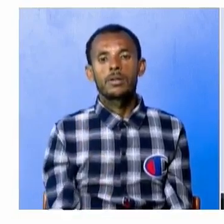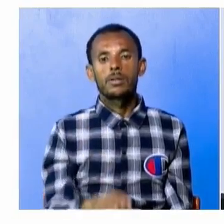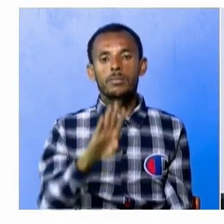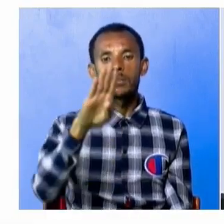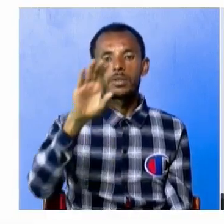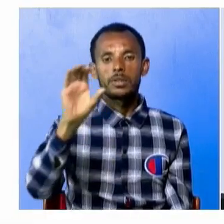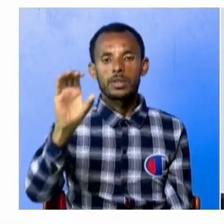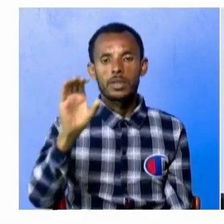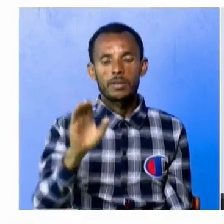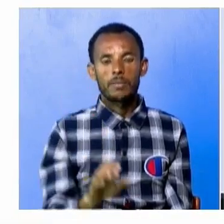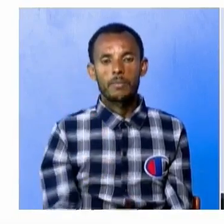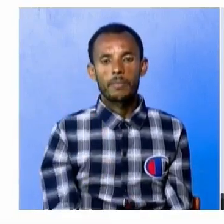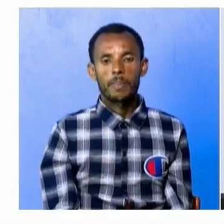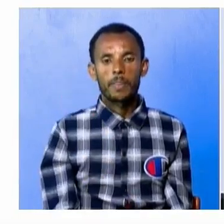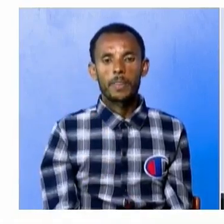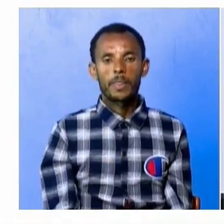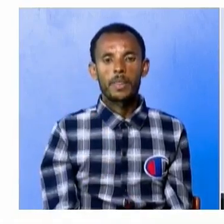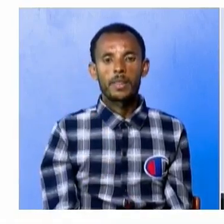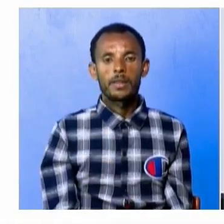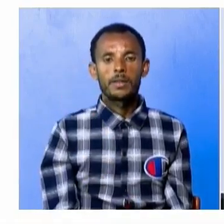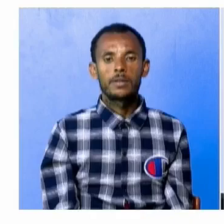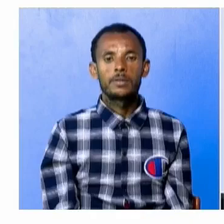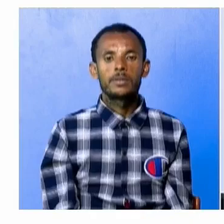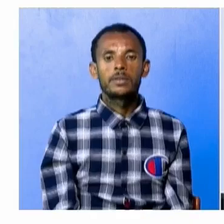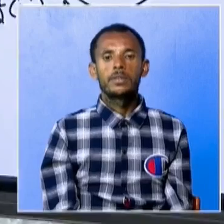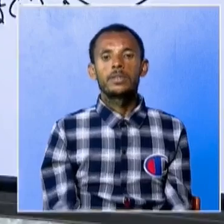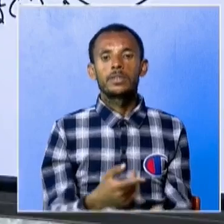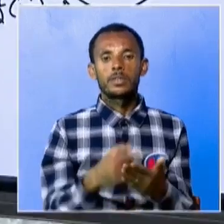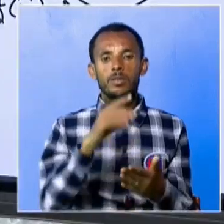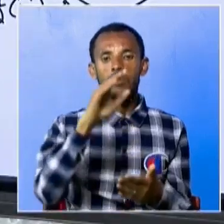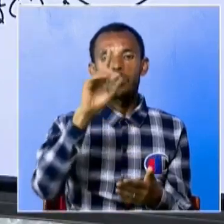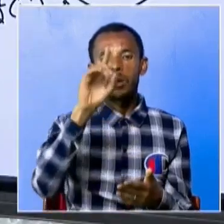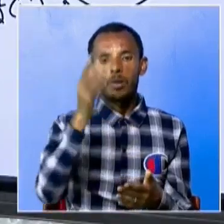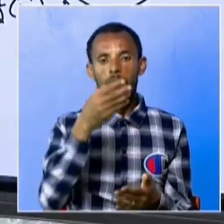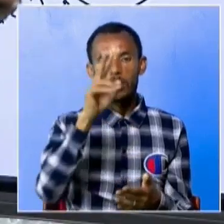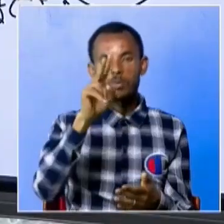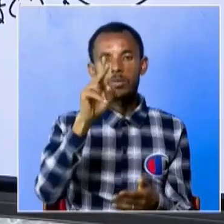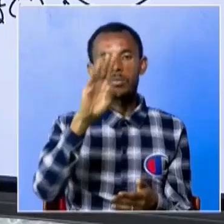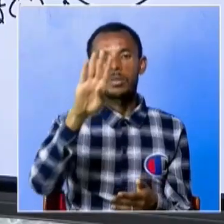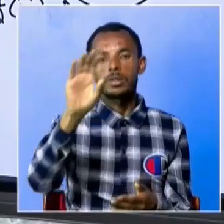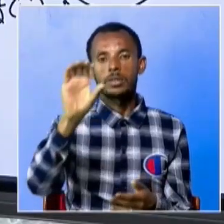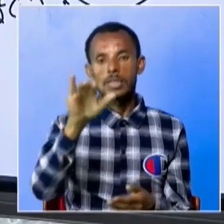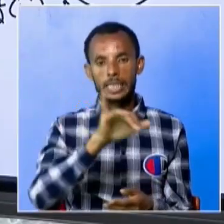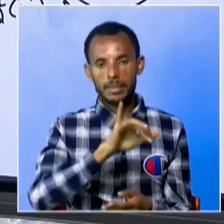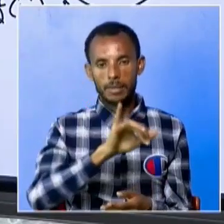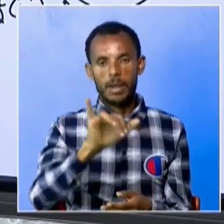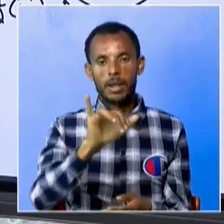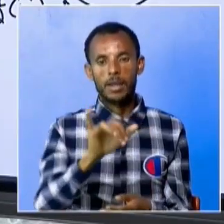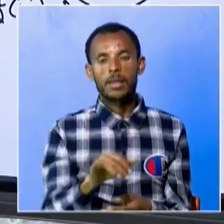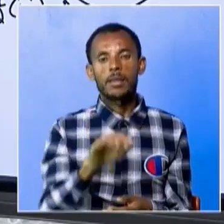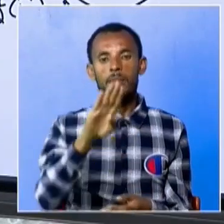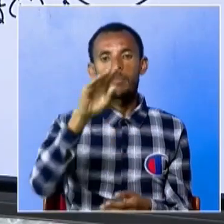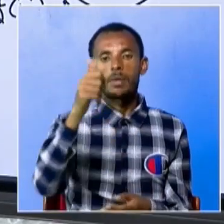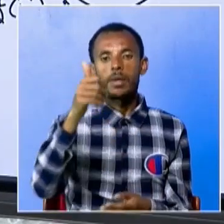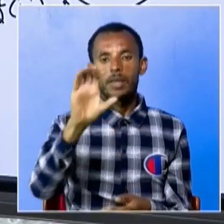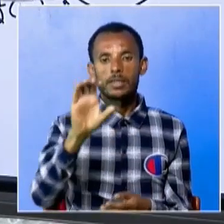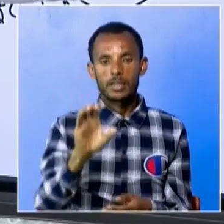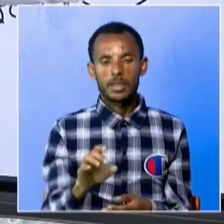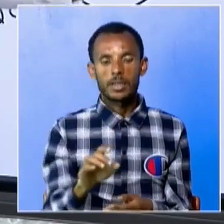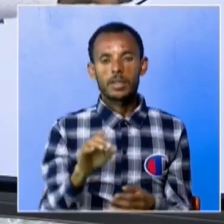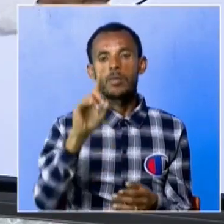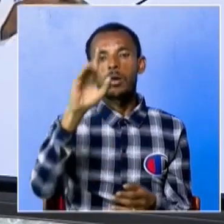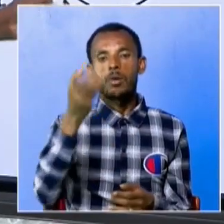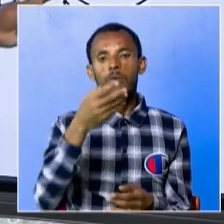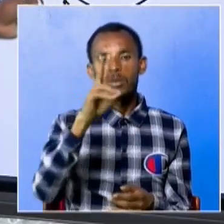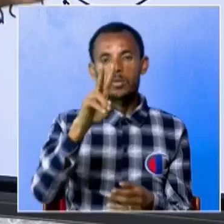BC. Okay, this is half of BC. Similarly, BAC is half of